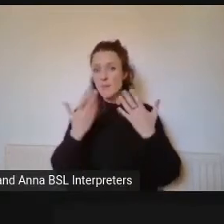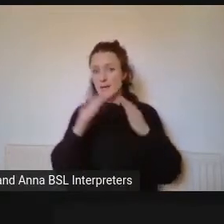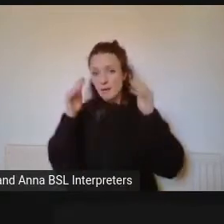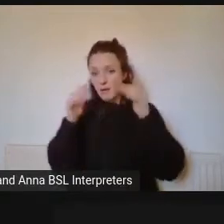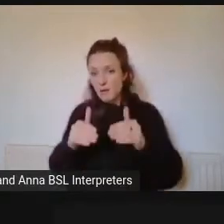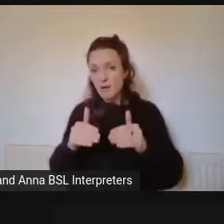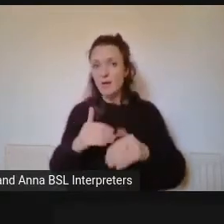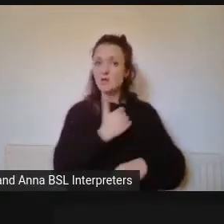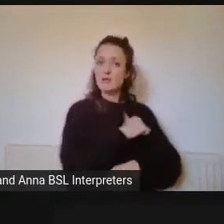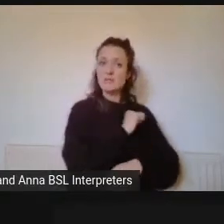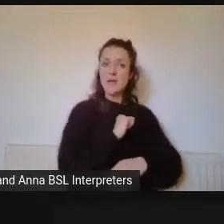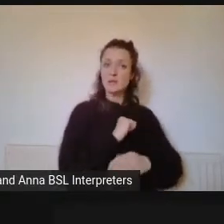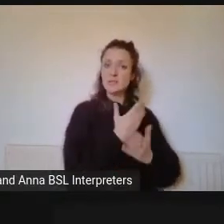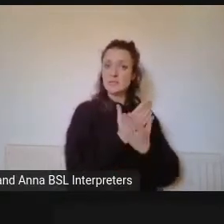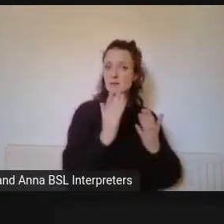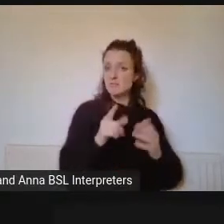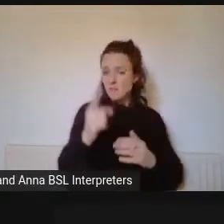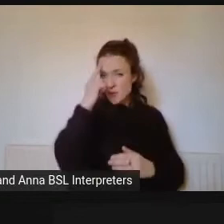of transparency?